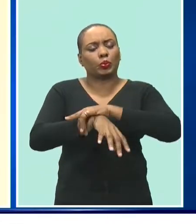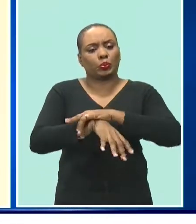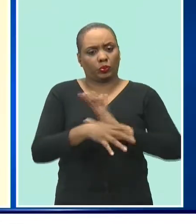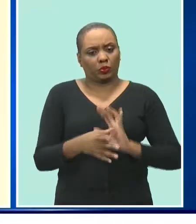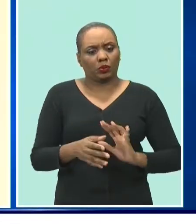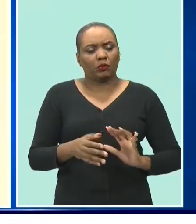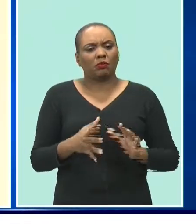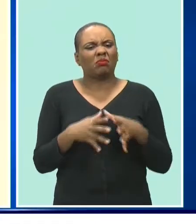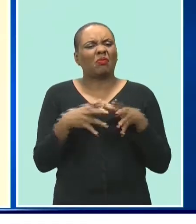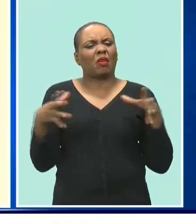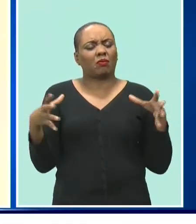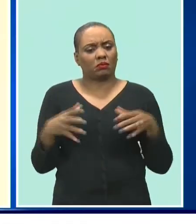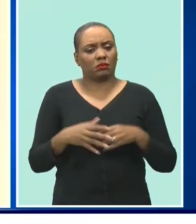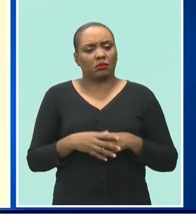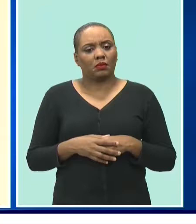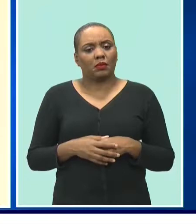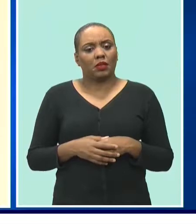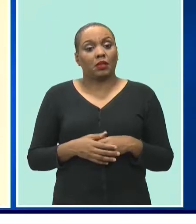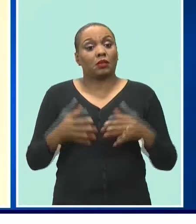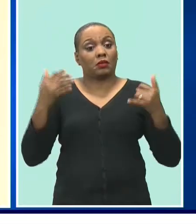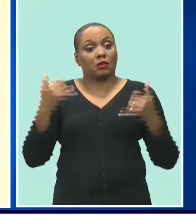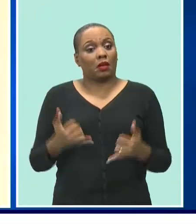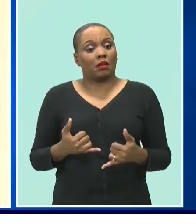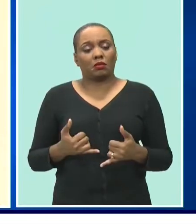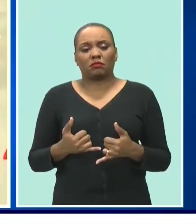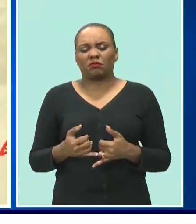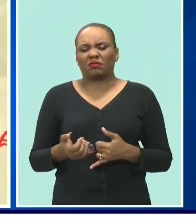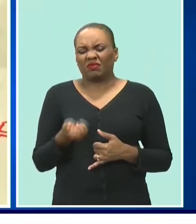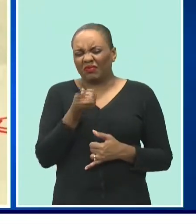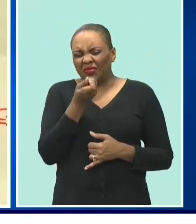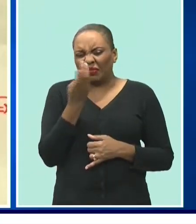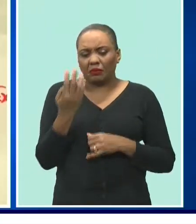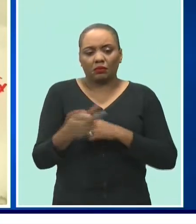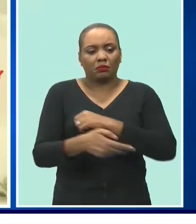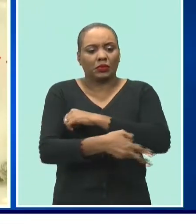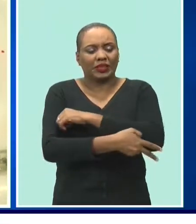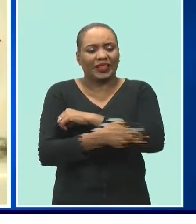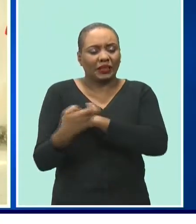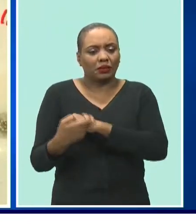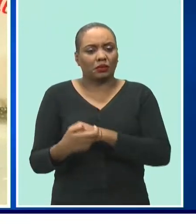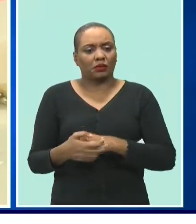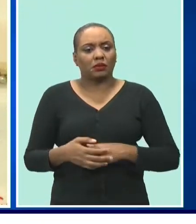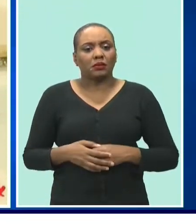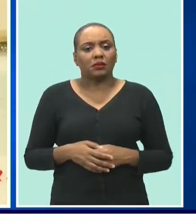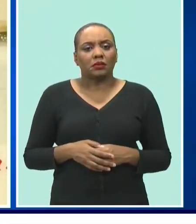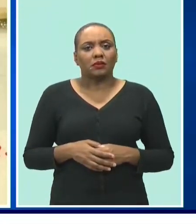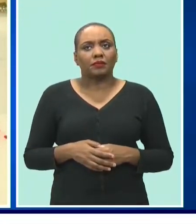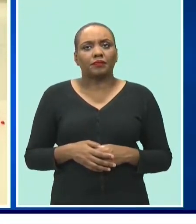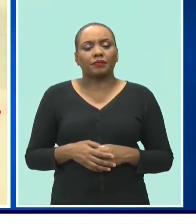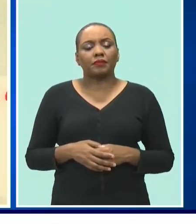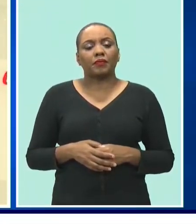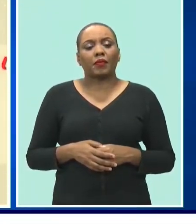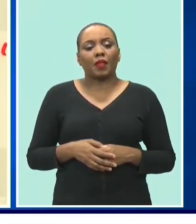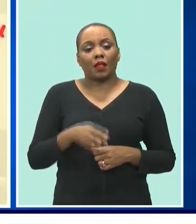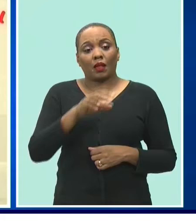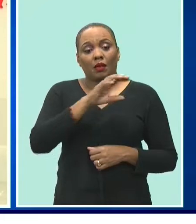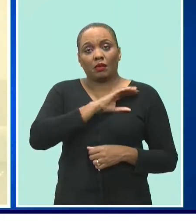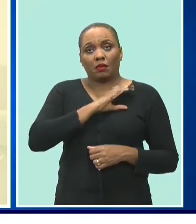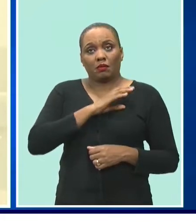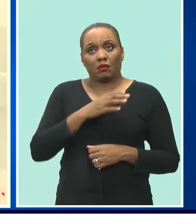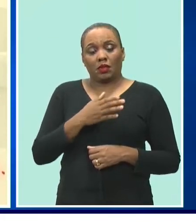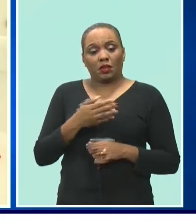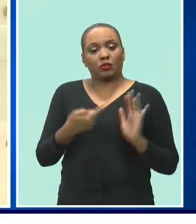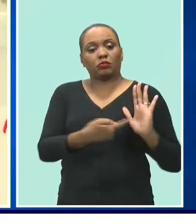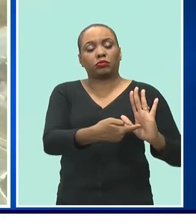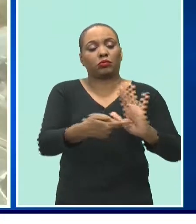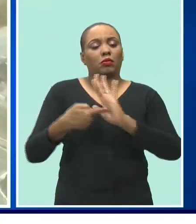seen a rapid slowdown in that kind of activity. Sergeant Emerson McCollin was speaking to CBC News as police displayed